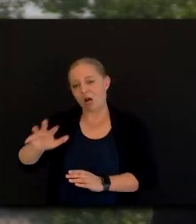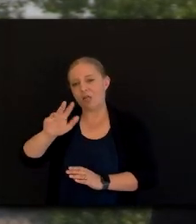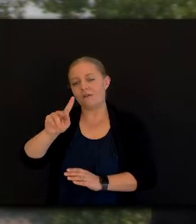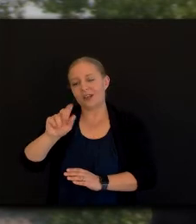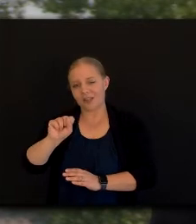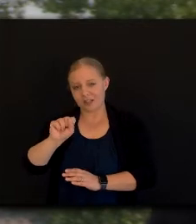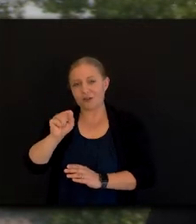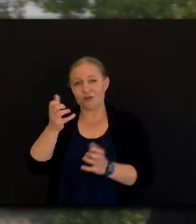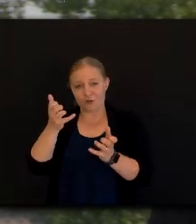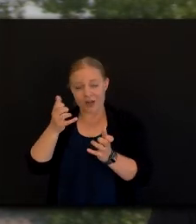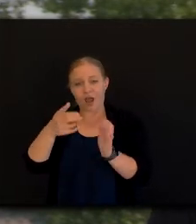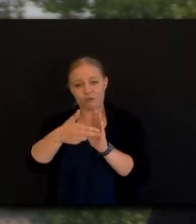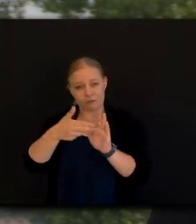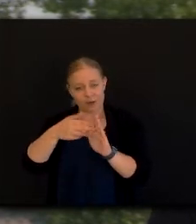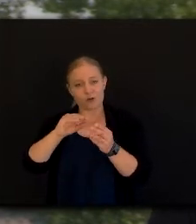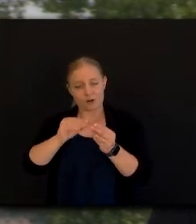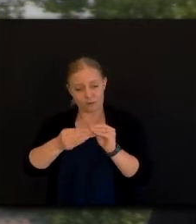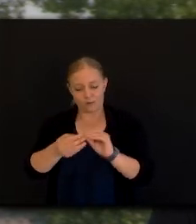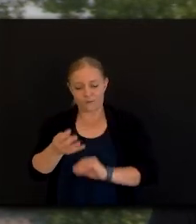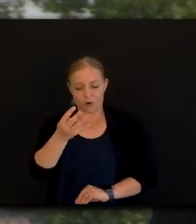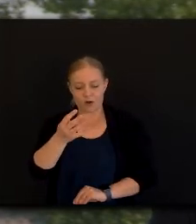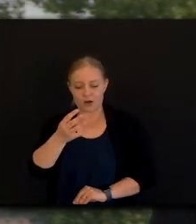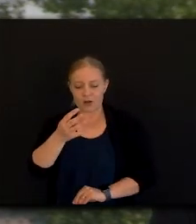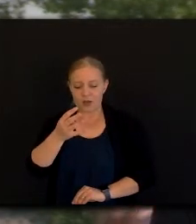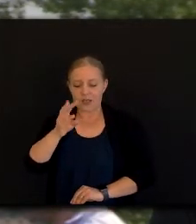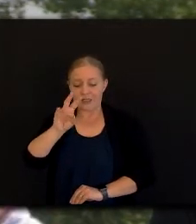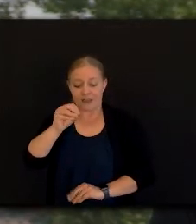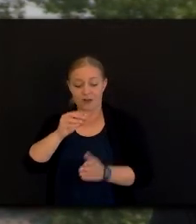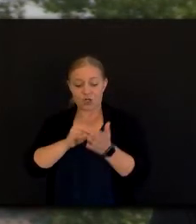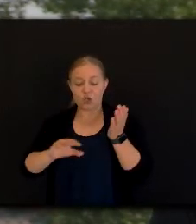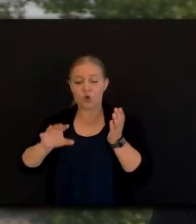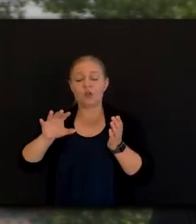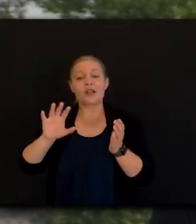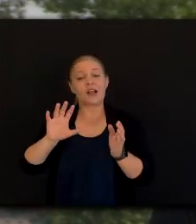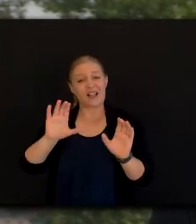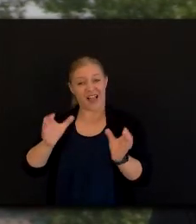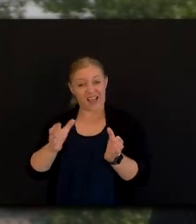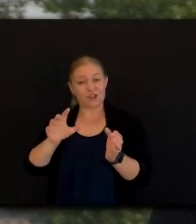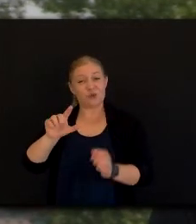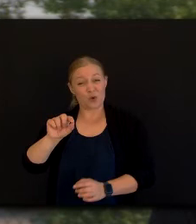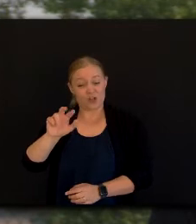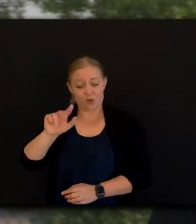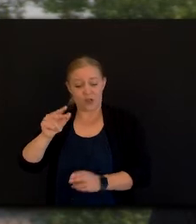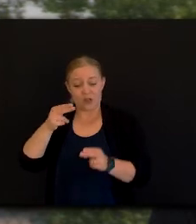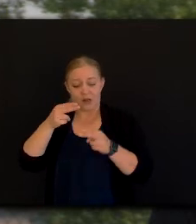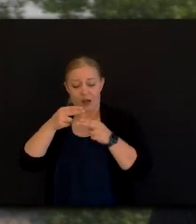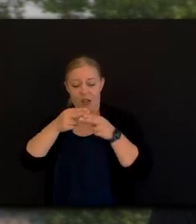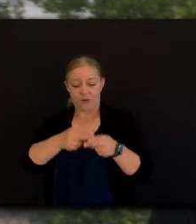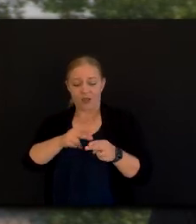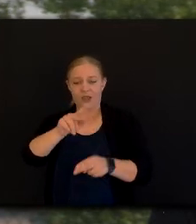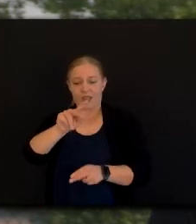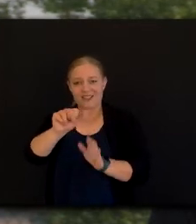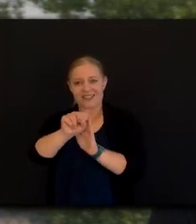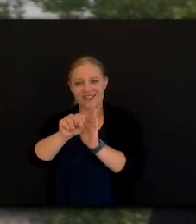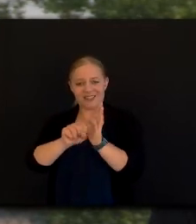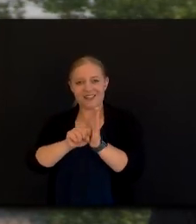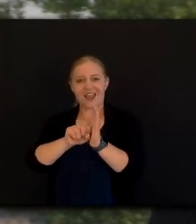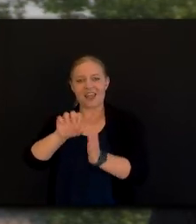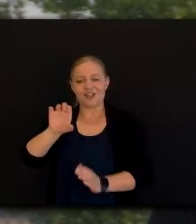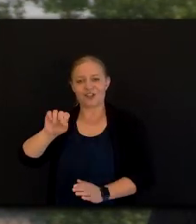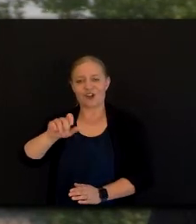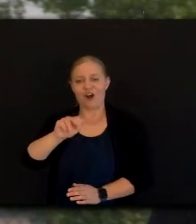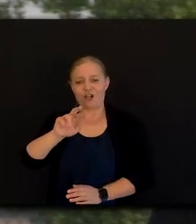4. 70 students in ONW's class of 2023 were named Kansas State Scholars.